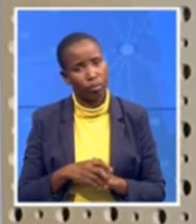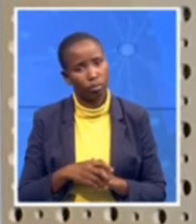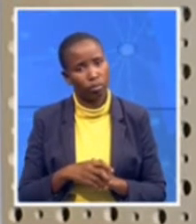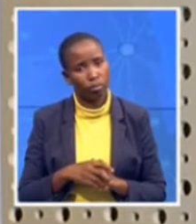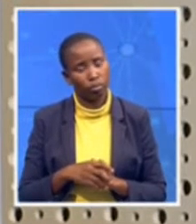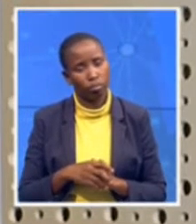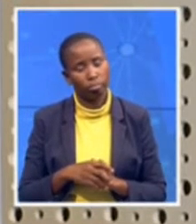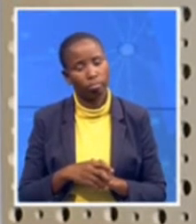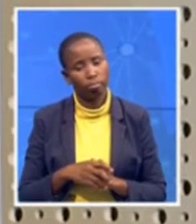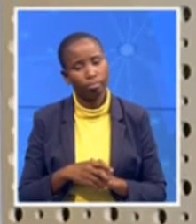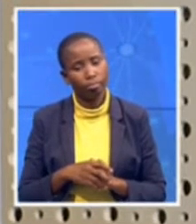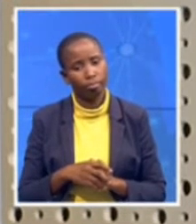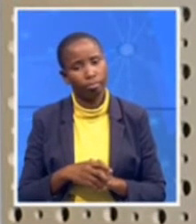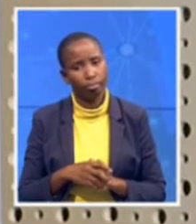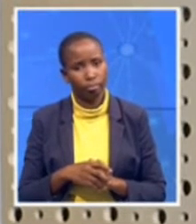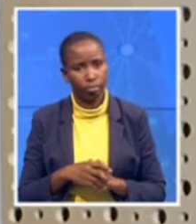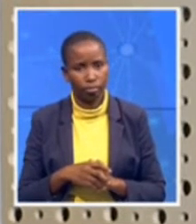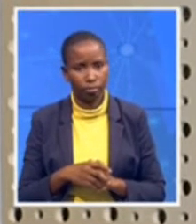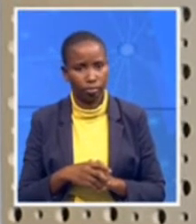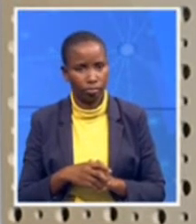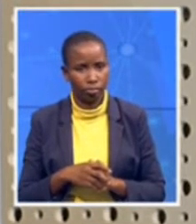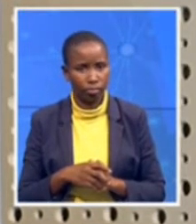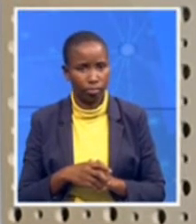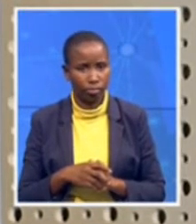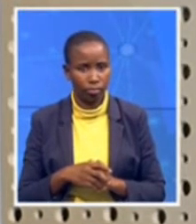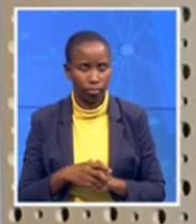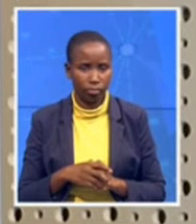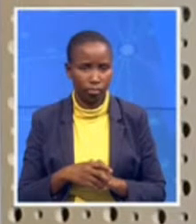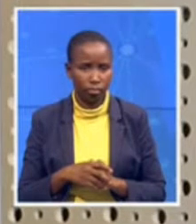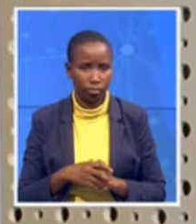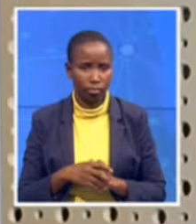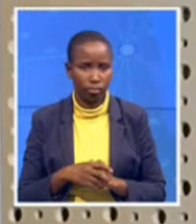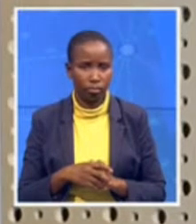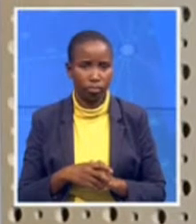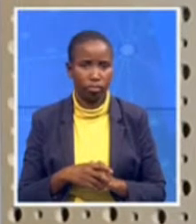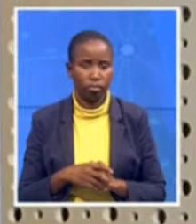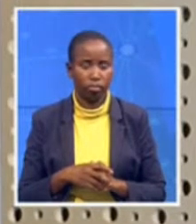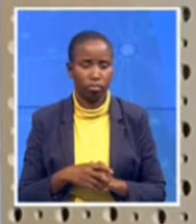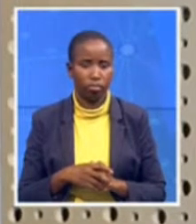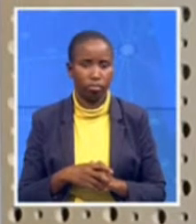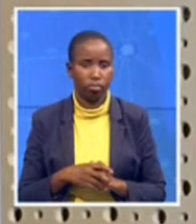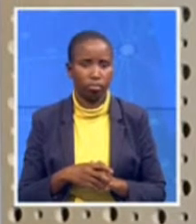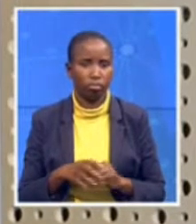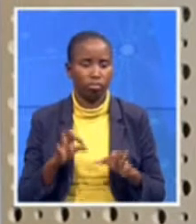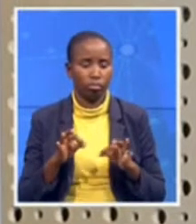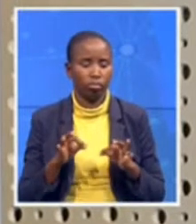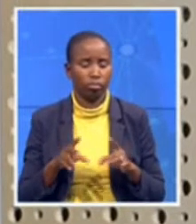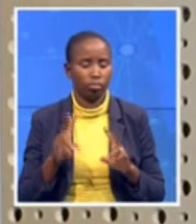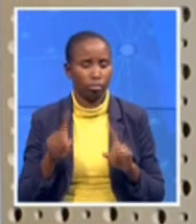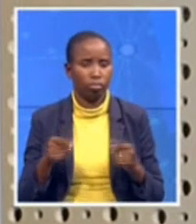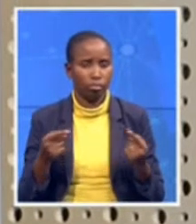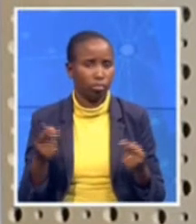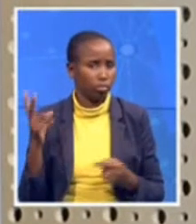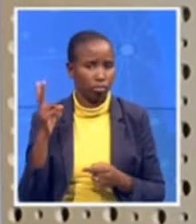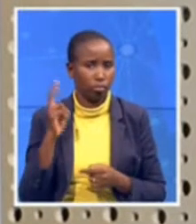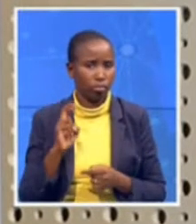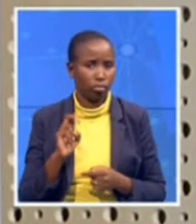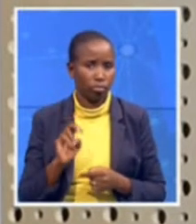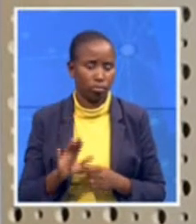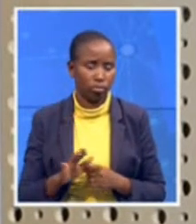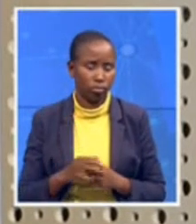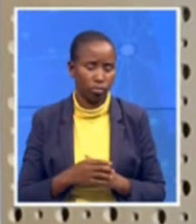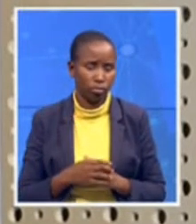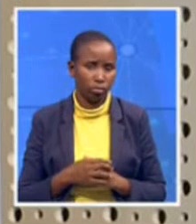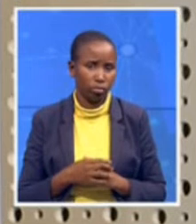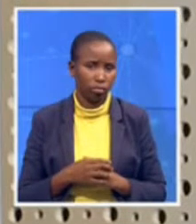them for the benefit of the journalist. They just come with a question. The first question is from